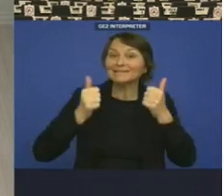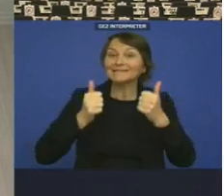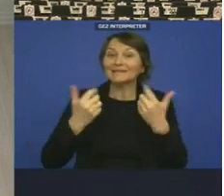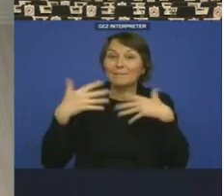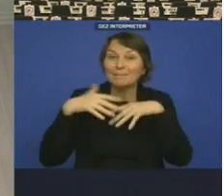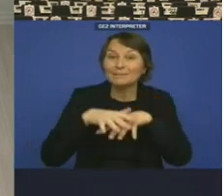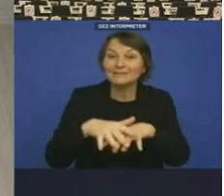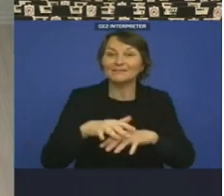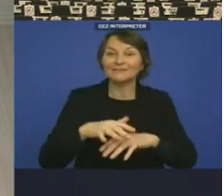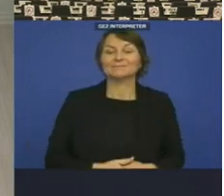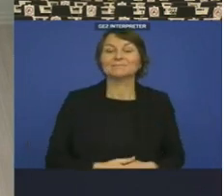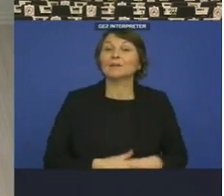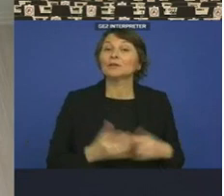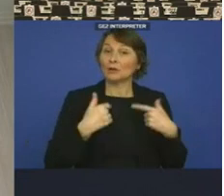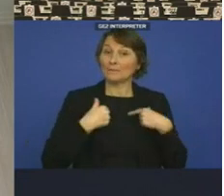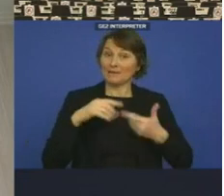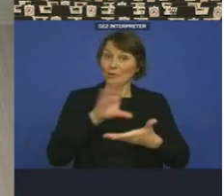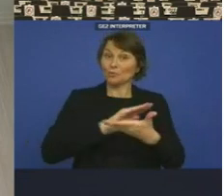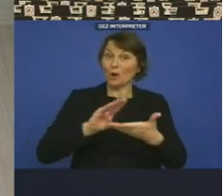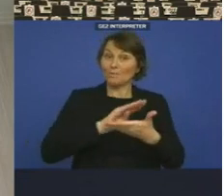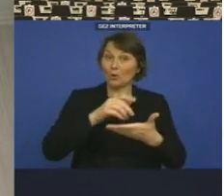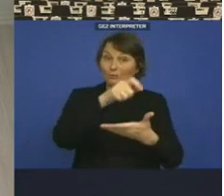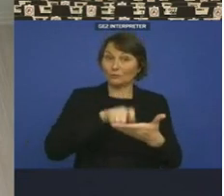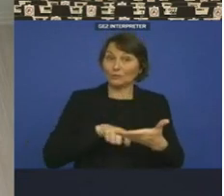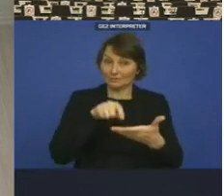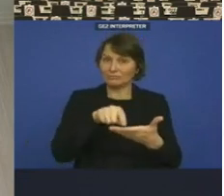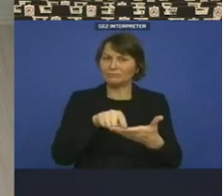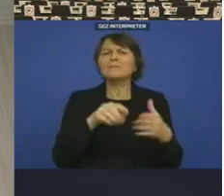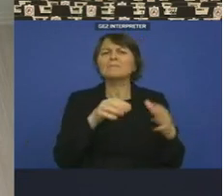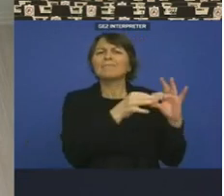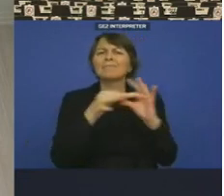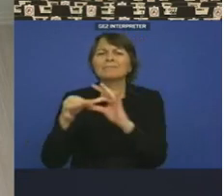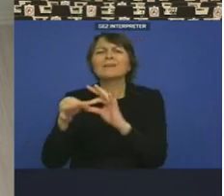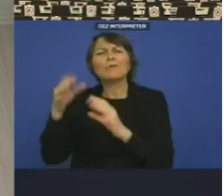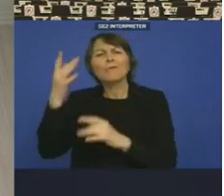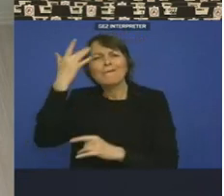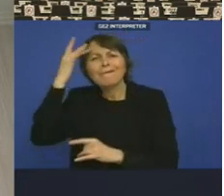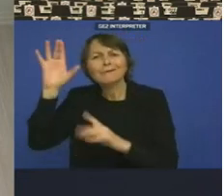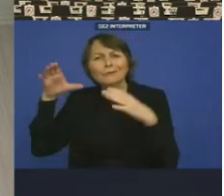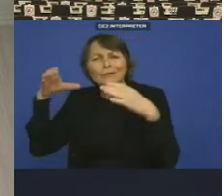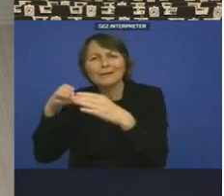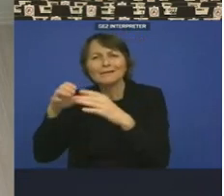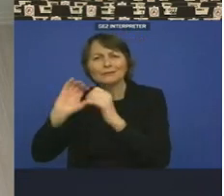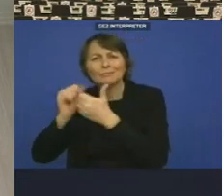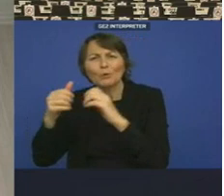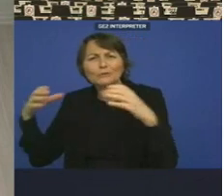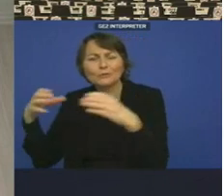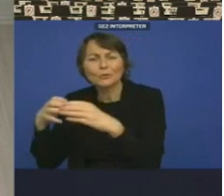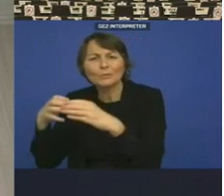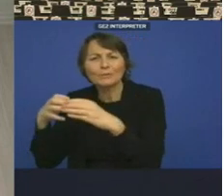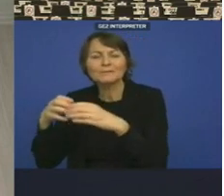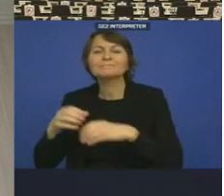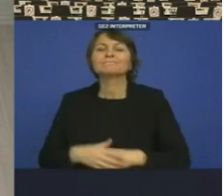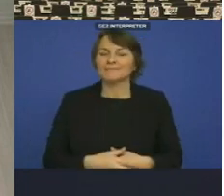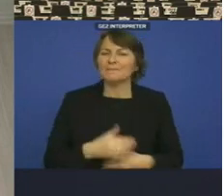reporter, together with my colleagues from the CALT committee and sports group, we need to put pressure on the European